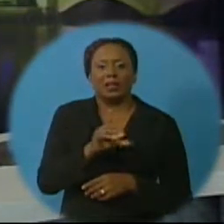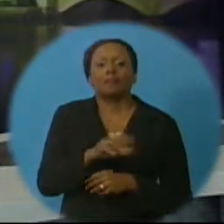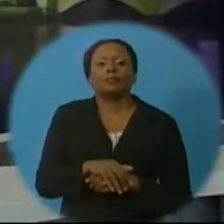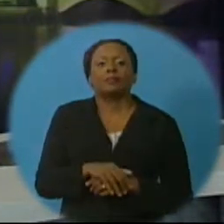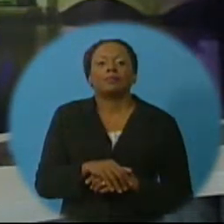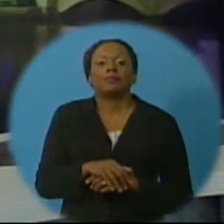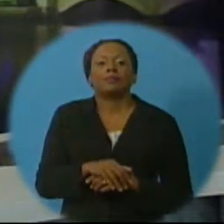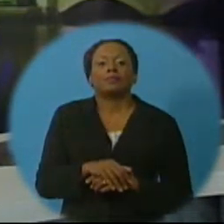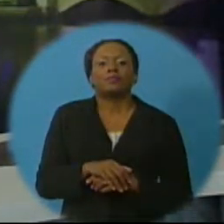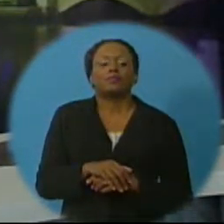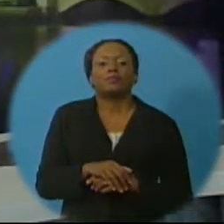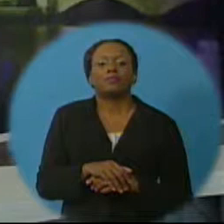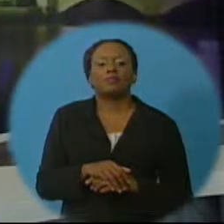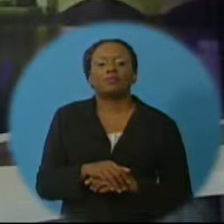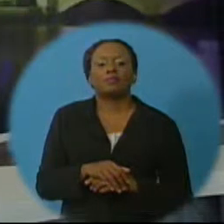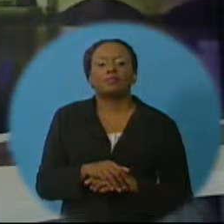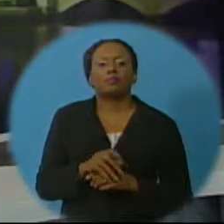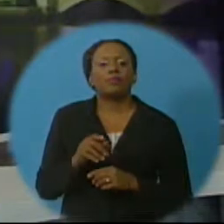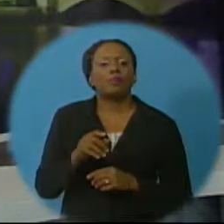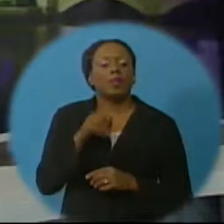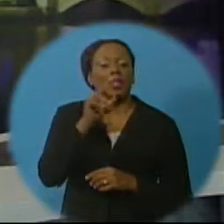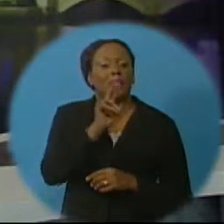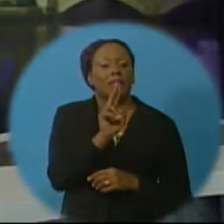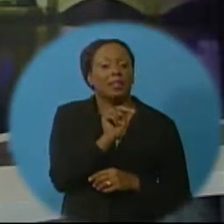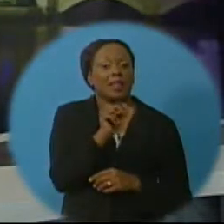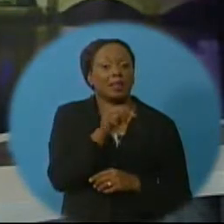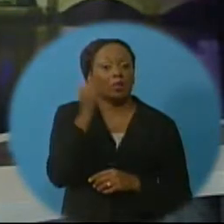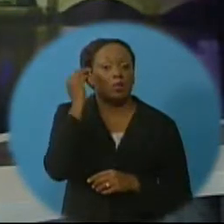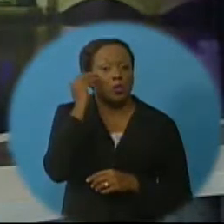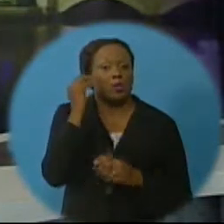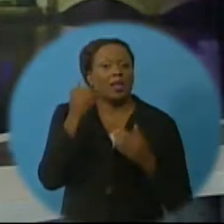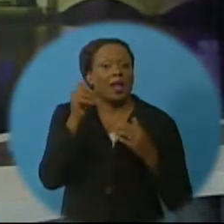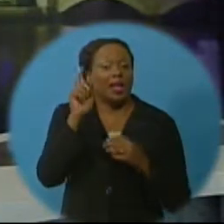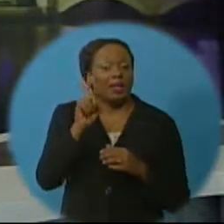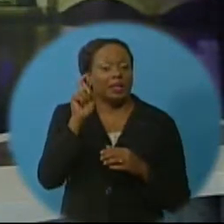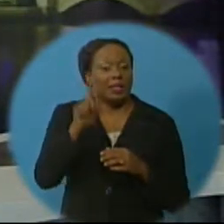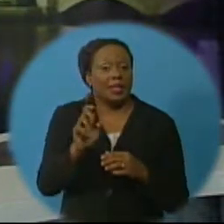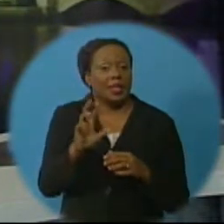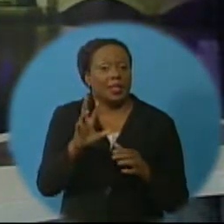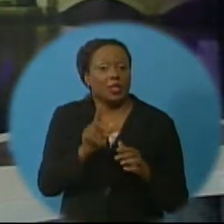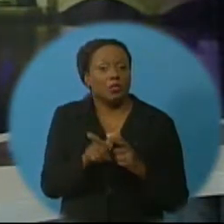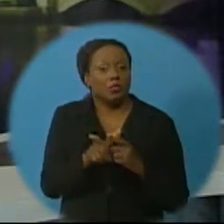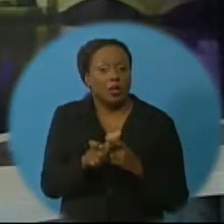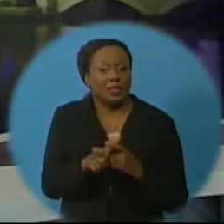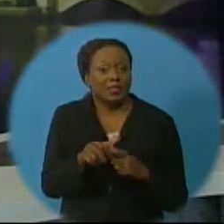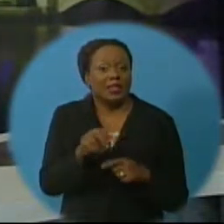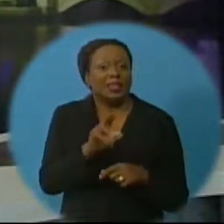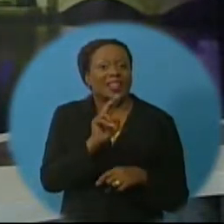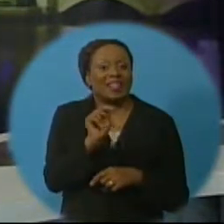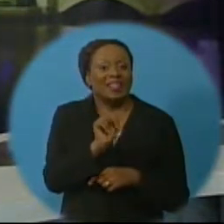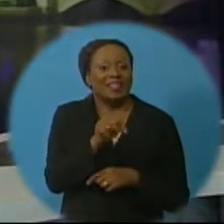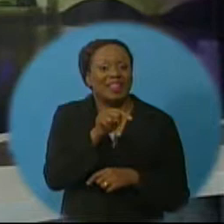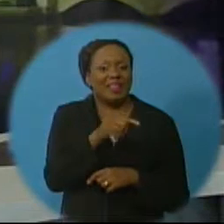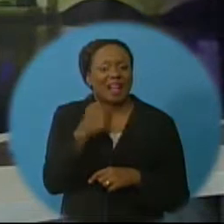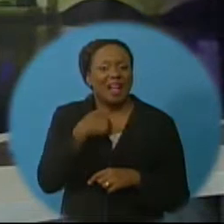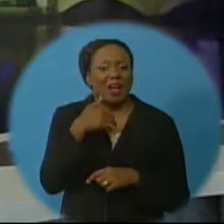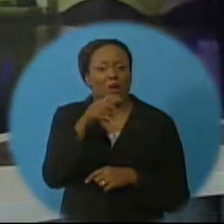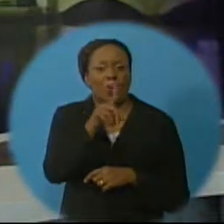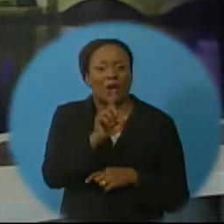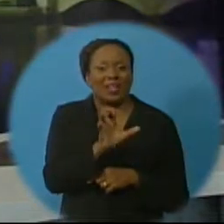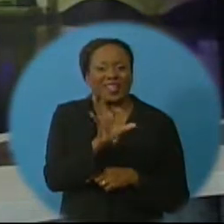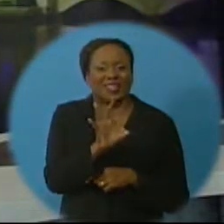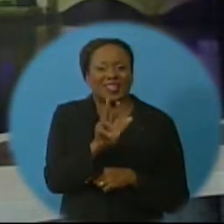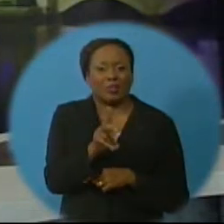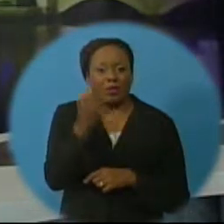58. Knowing they had to get the required runs not in 20 but in 14 overs, the Netherlands blasted 193